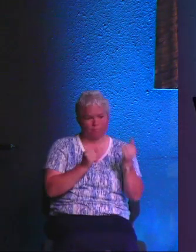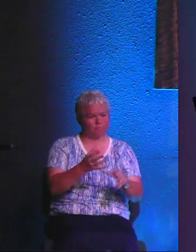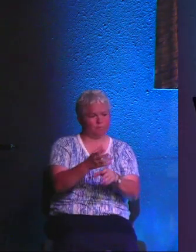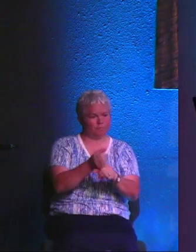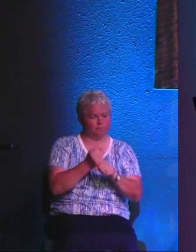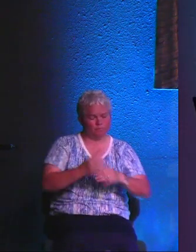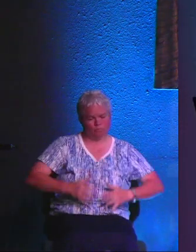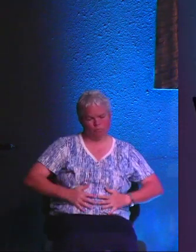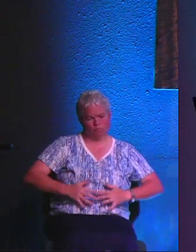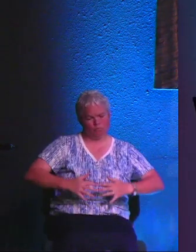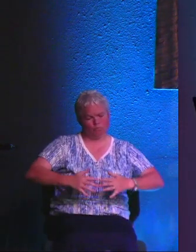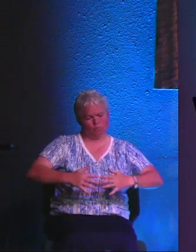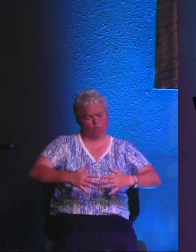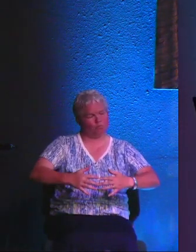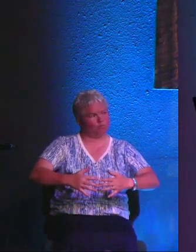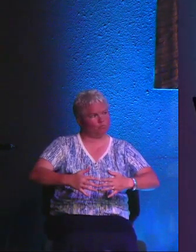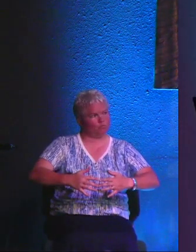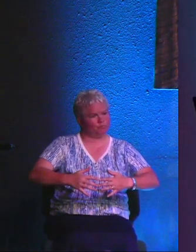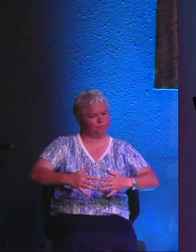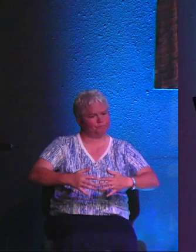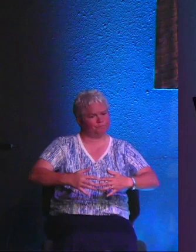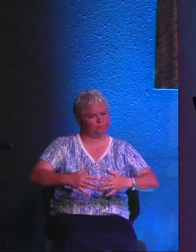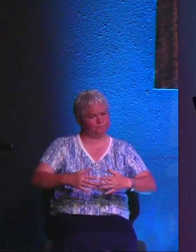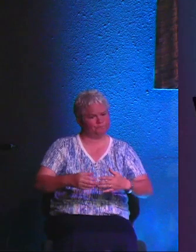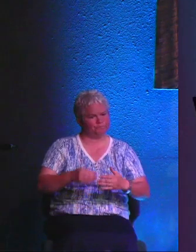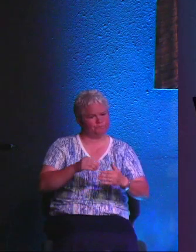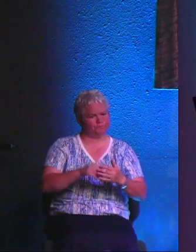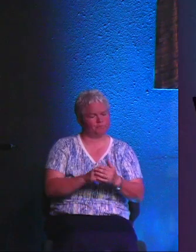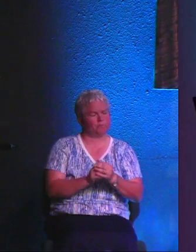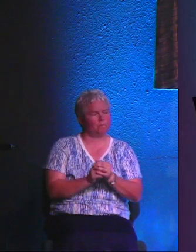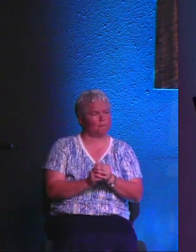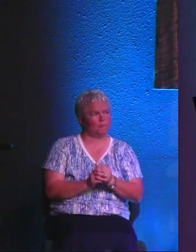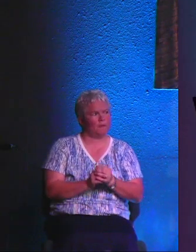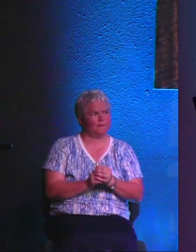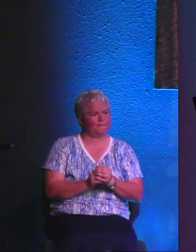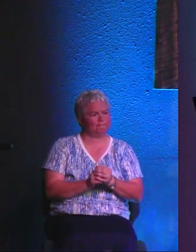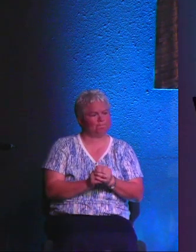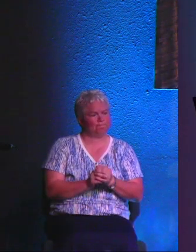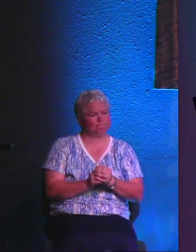Getting pregnant again and giving a child up for adoption.